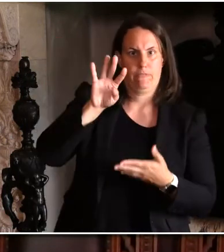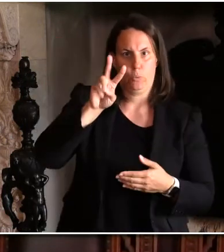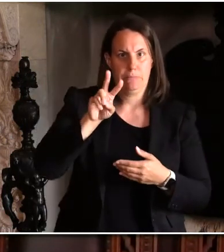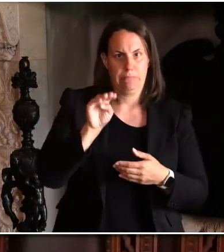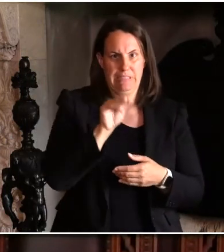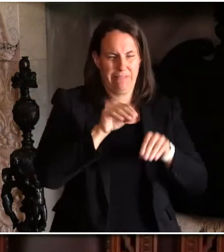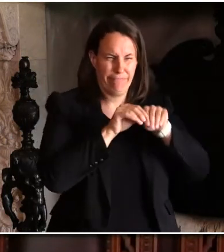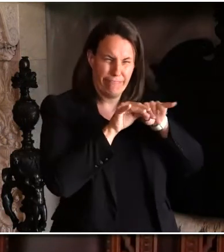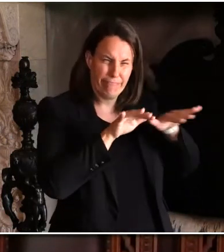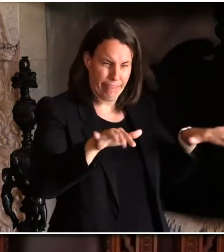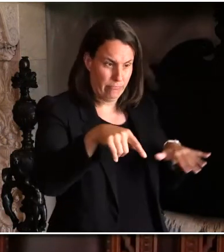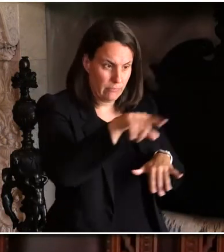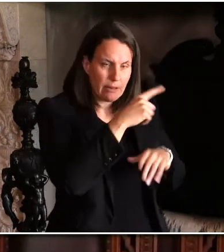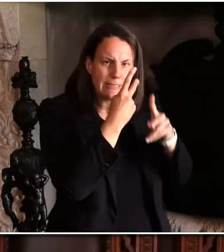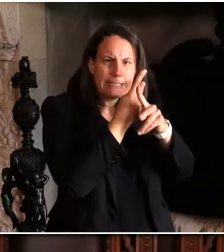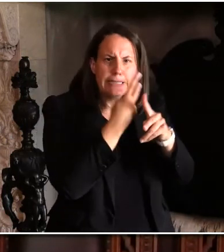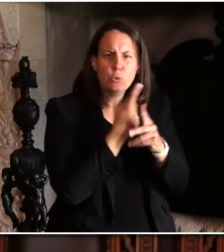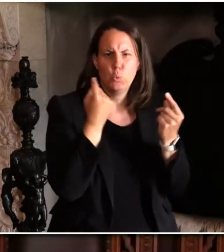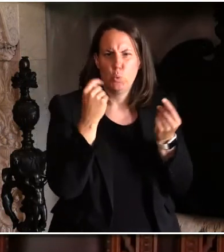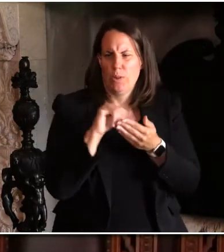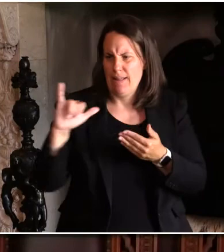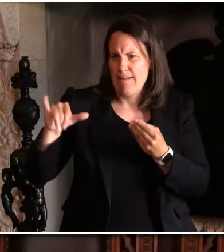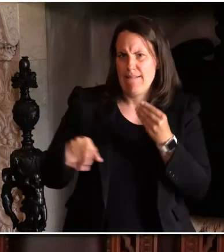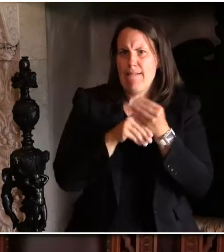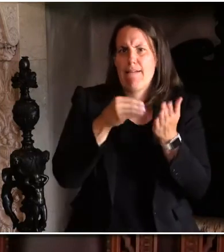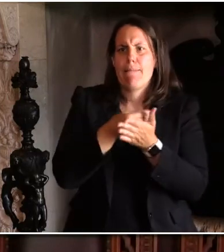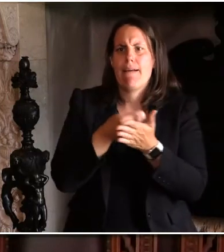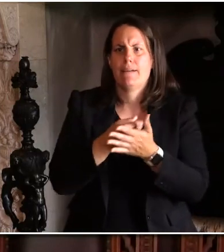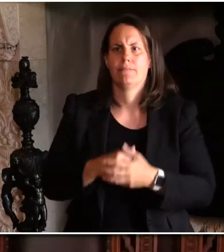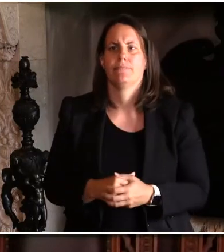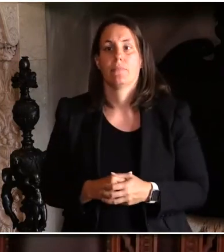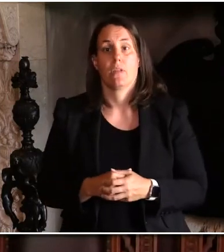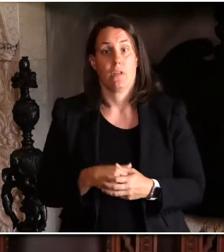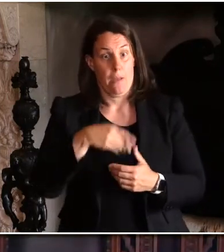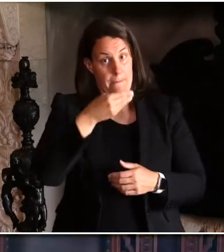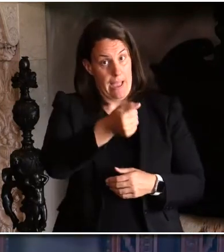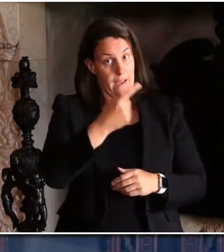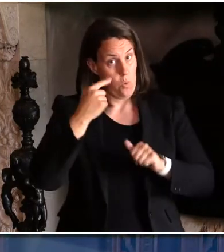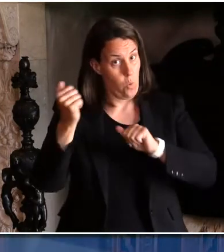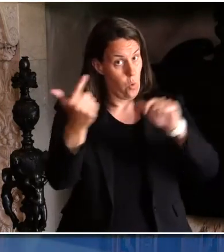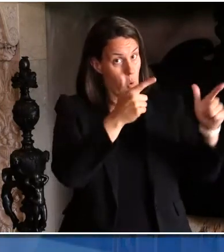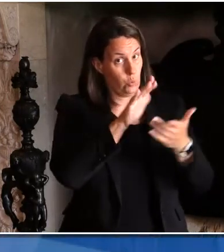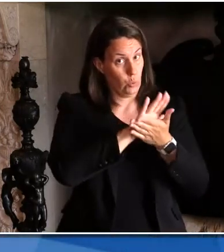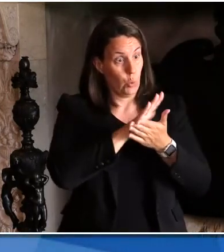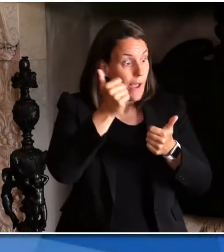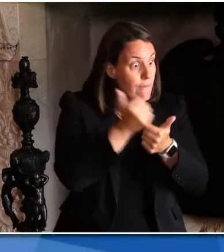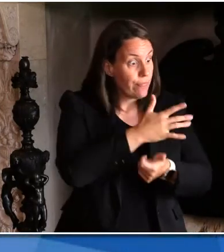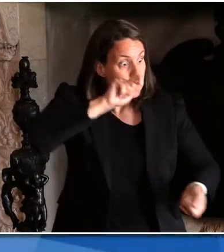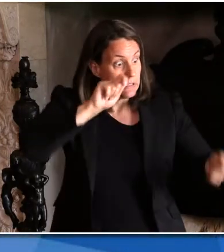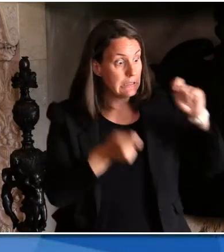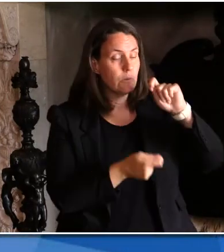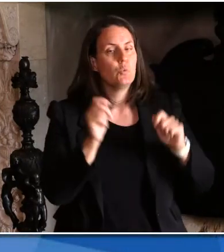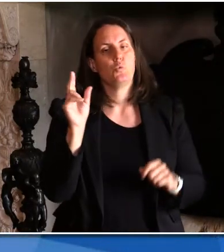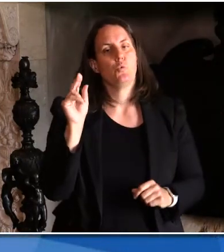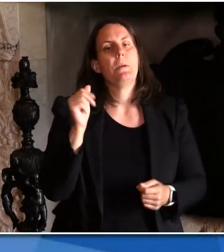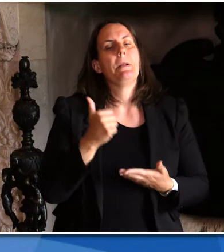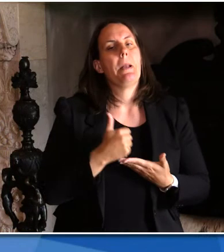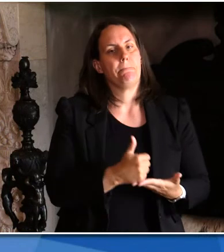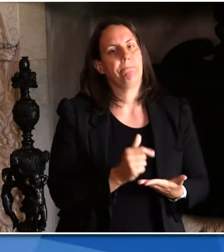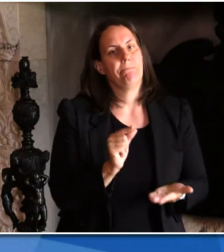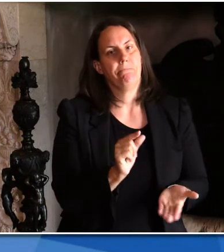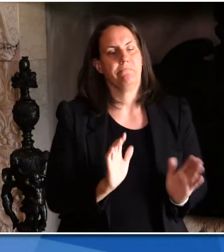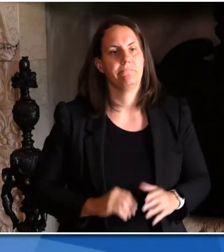going to cover every cost, but there will be costs involved. Jeremy, thank you, Jeremy. Now to Addie Bink from WFRV TV